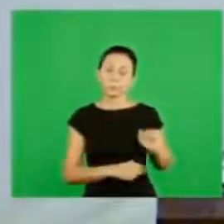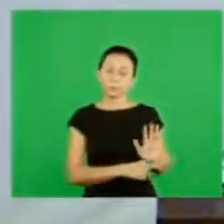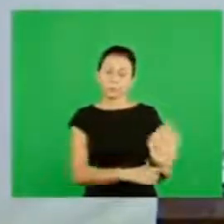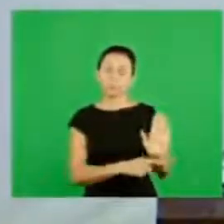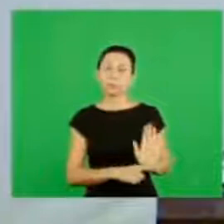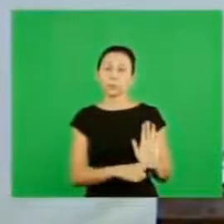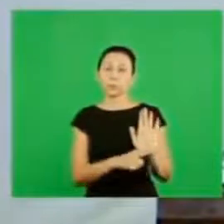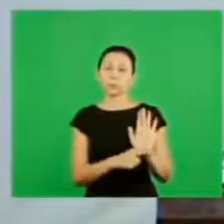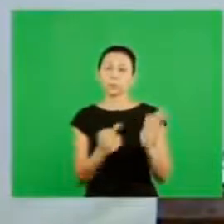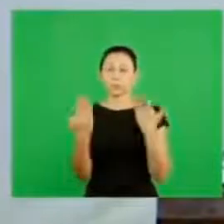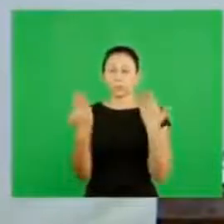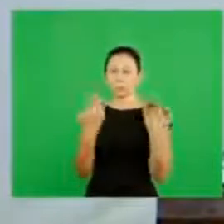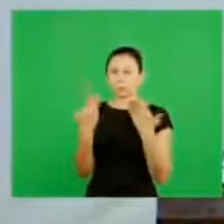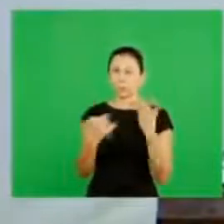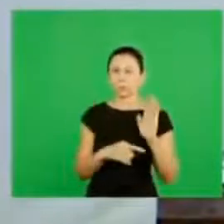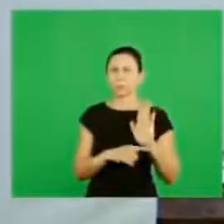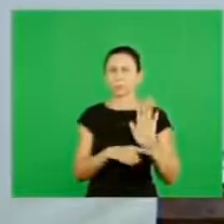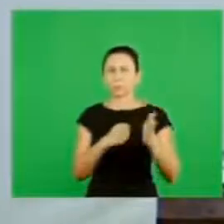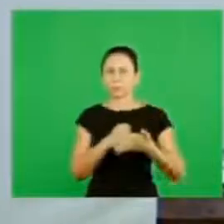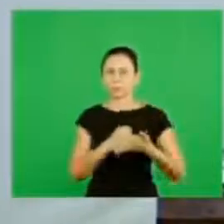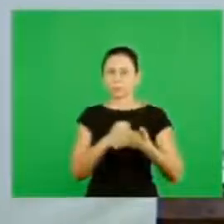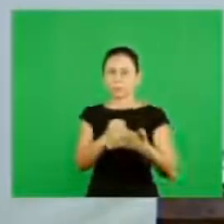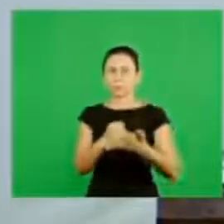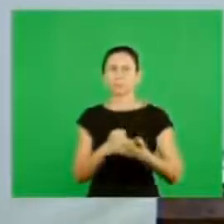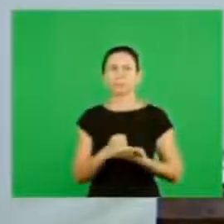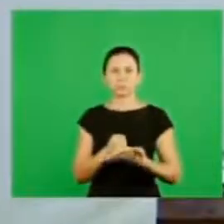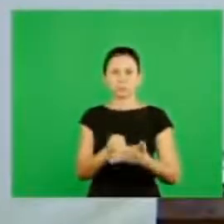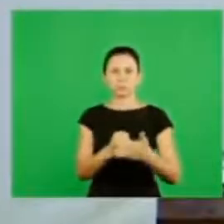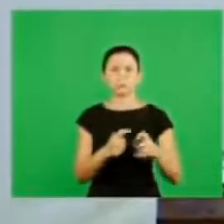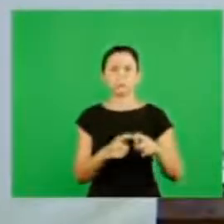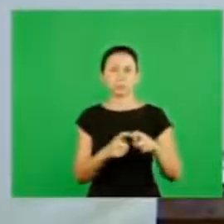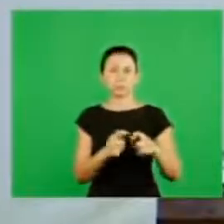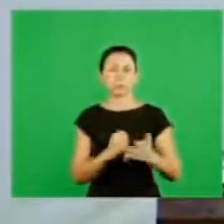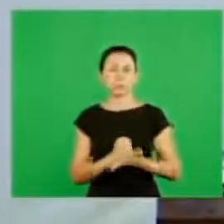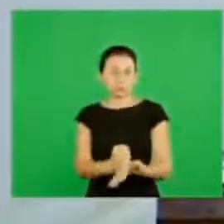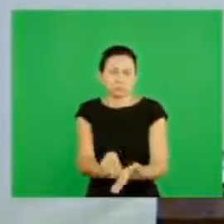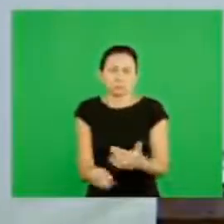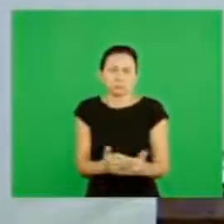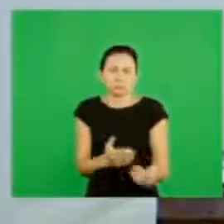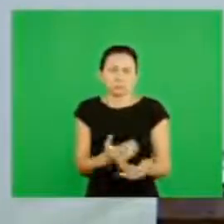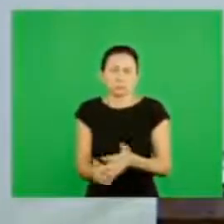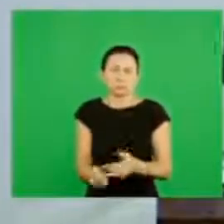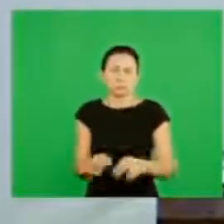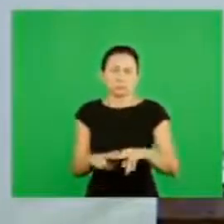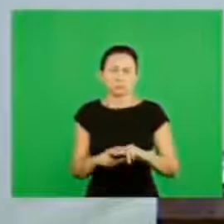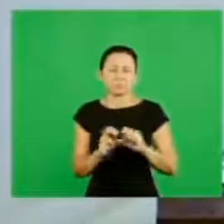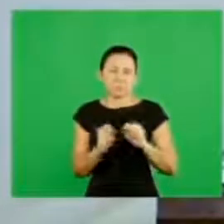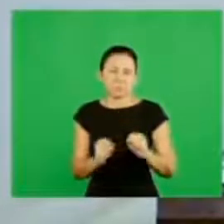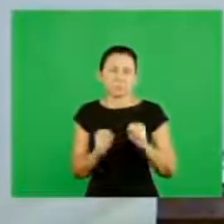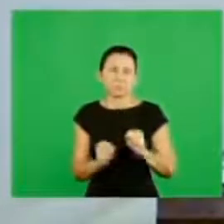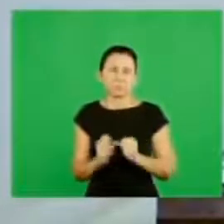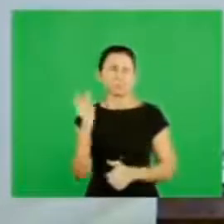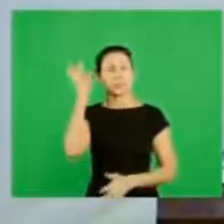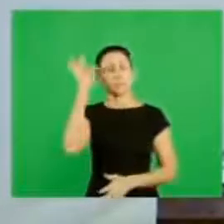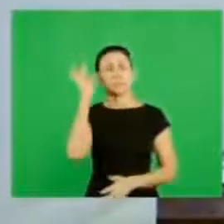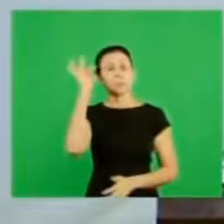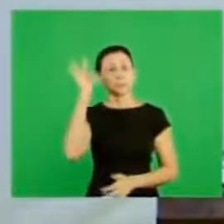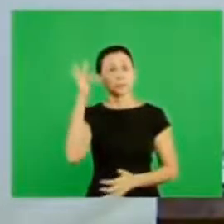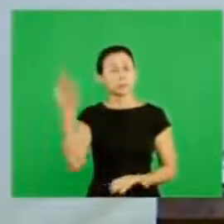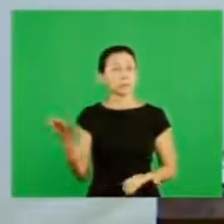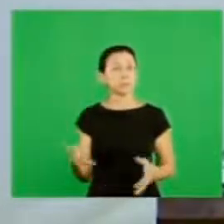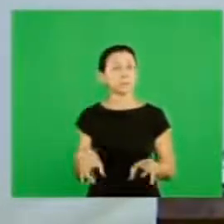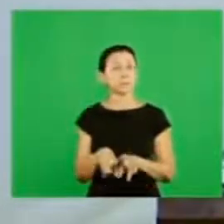dominating of a certain way. Does it help man? Yes. Yeah. Psychology